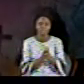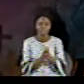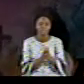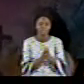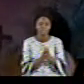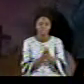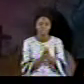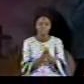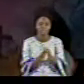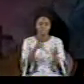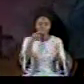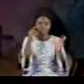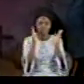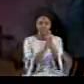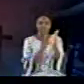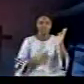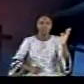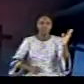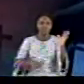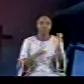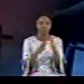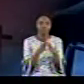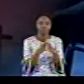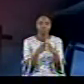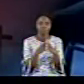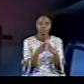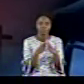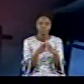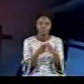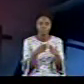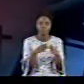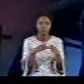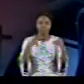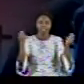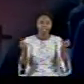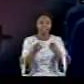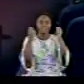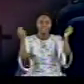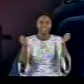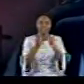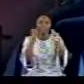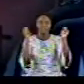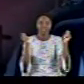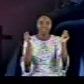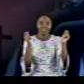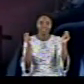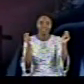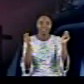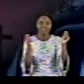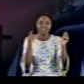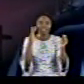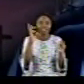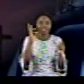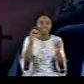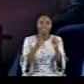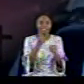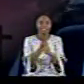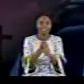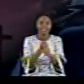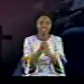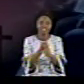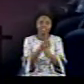praise the lord hallelujah six years old deafness and